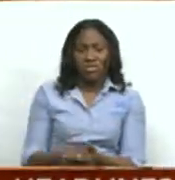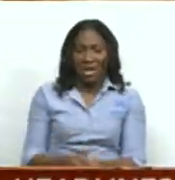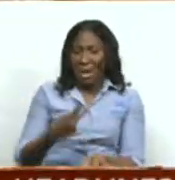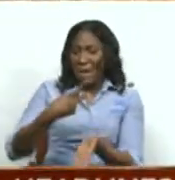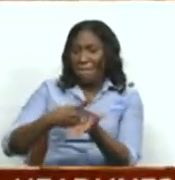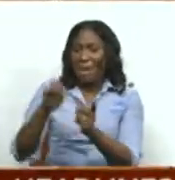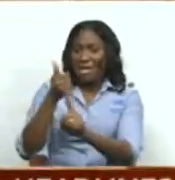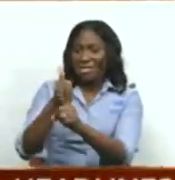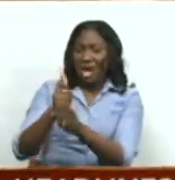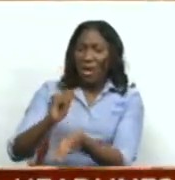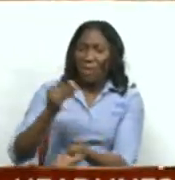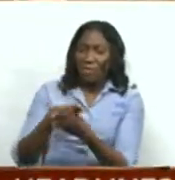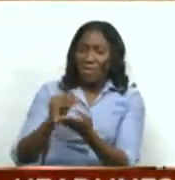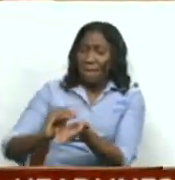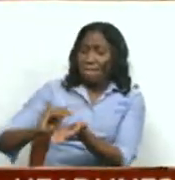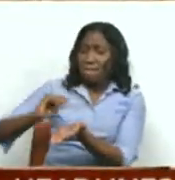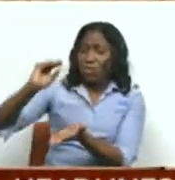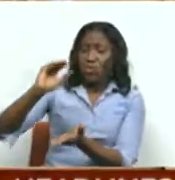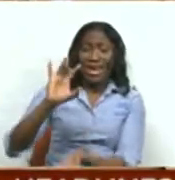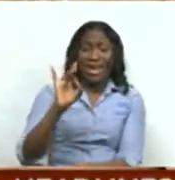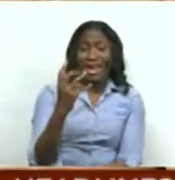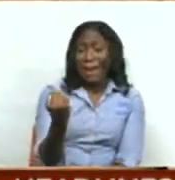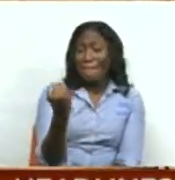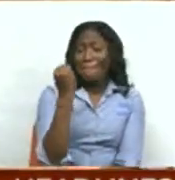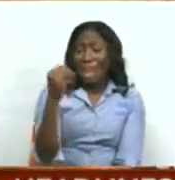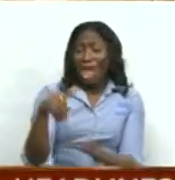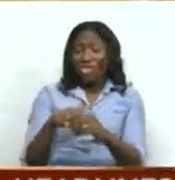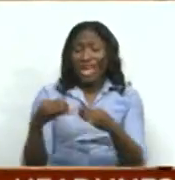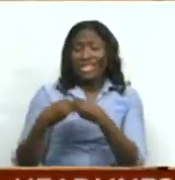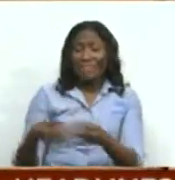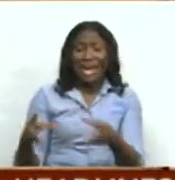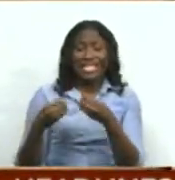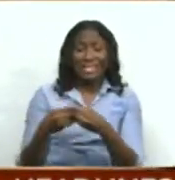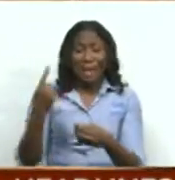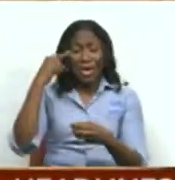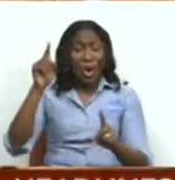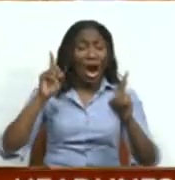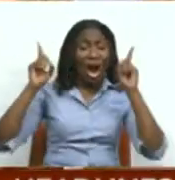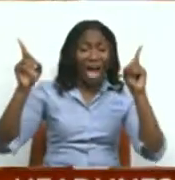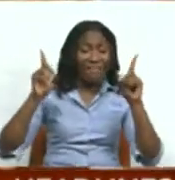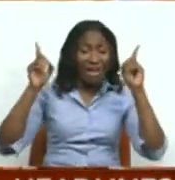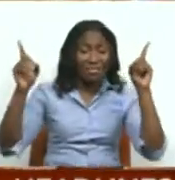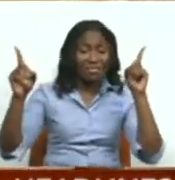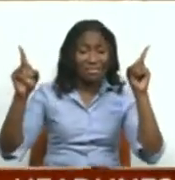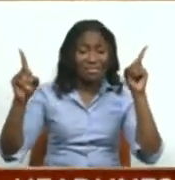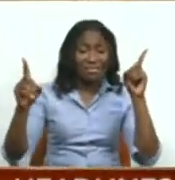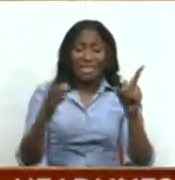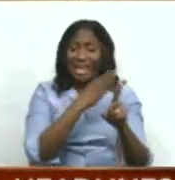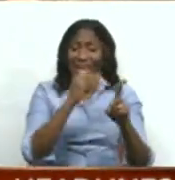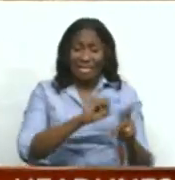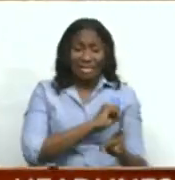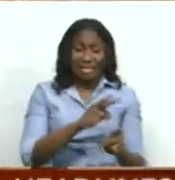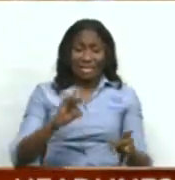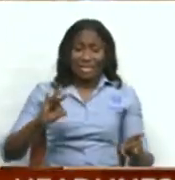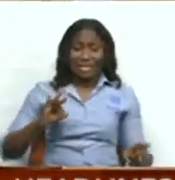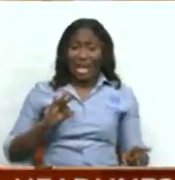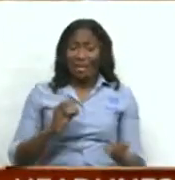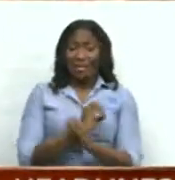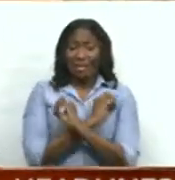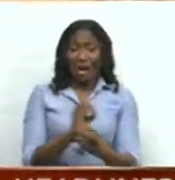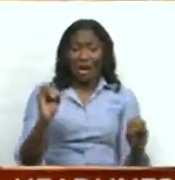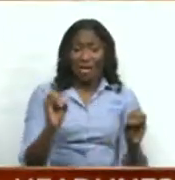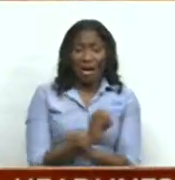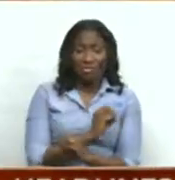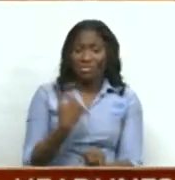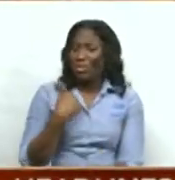if you could allegedly spend $8 million in Carnival and give your employees a bowl of corn soup, we